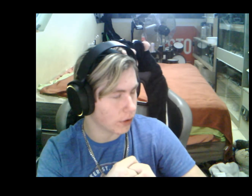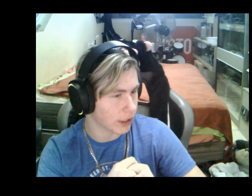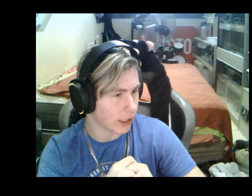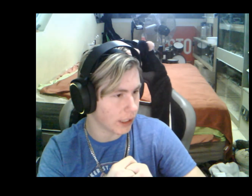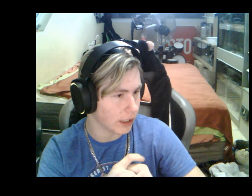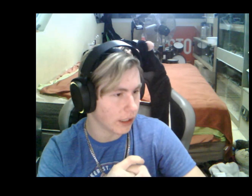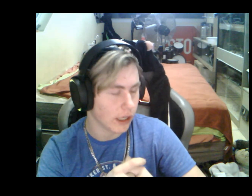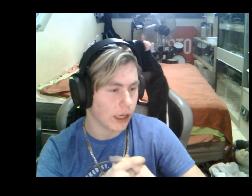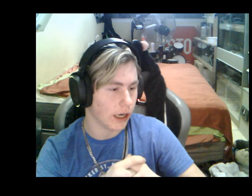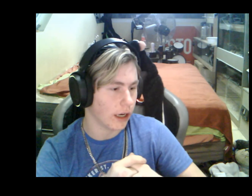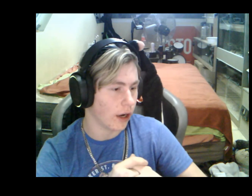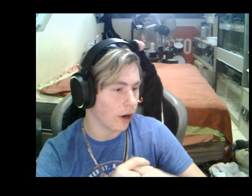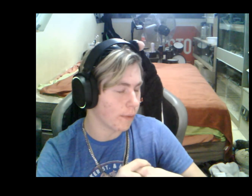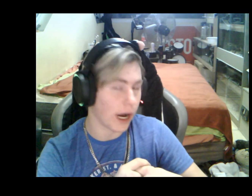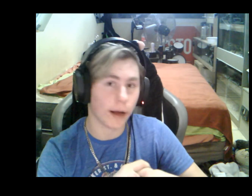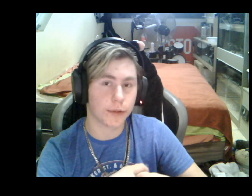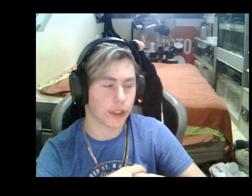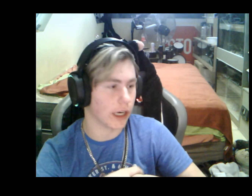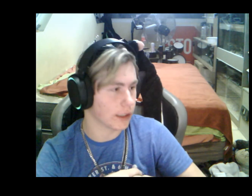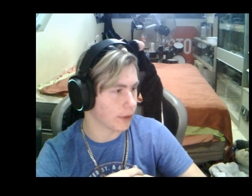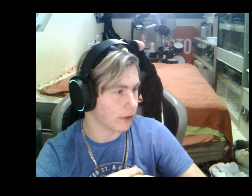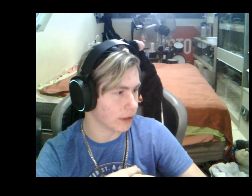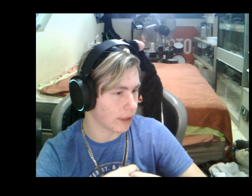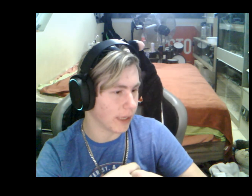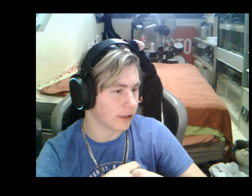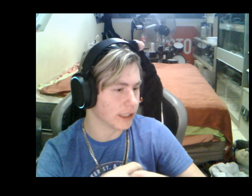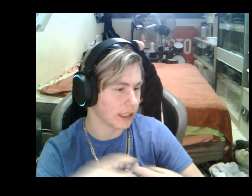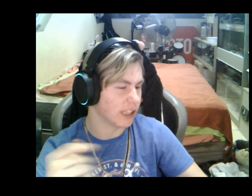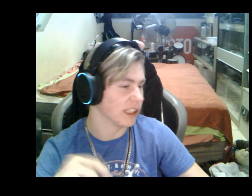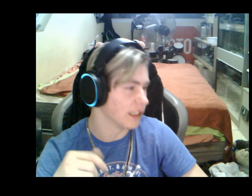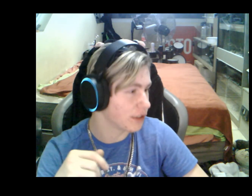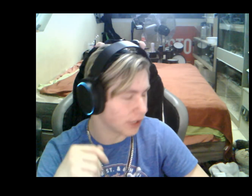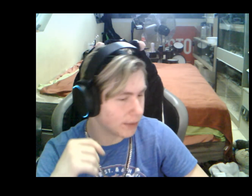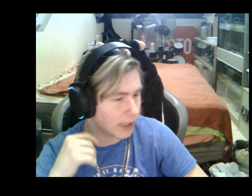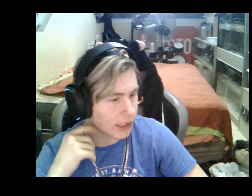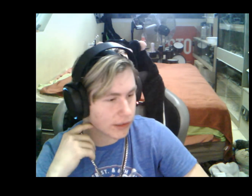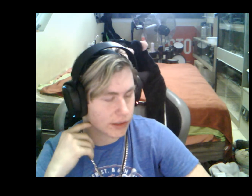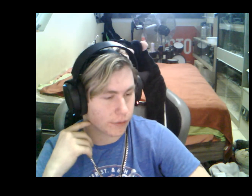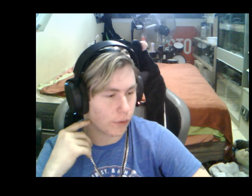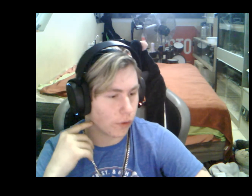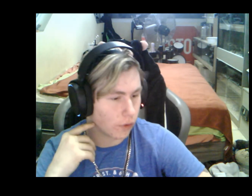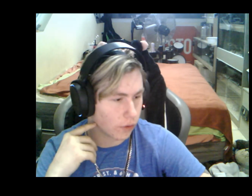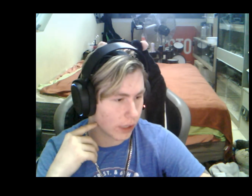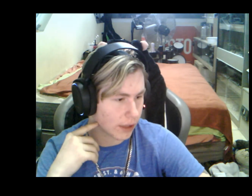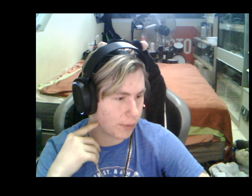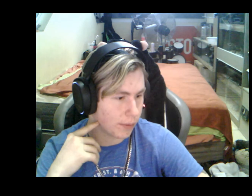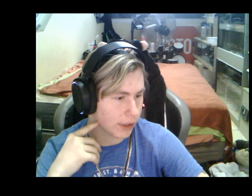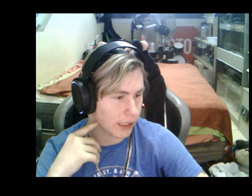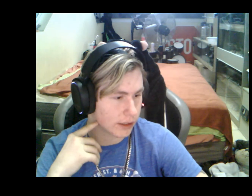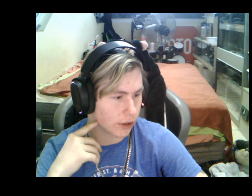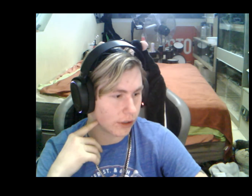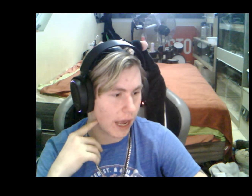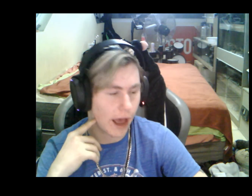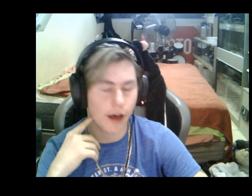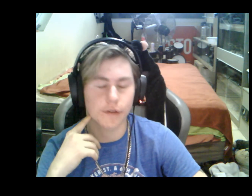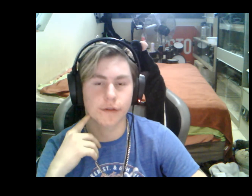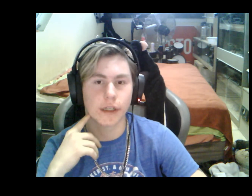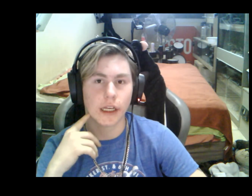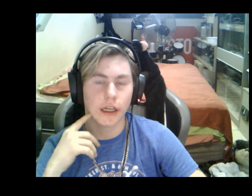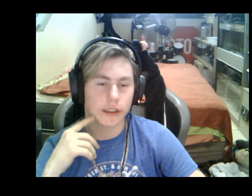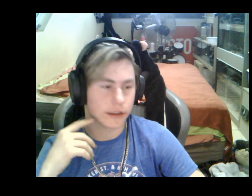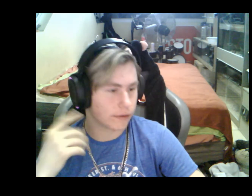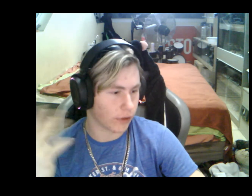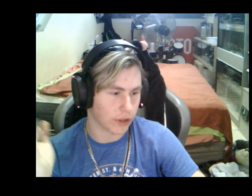you for watching it here. I hope I helped you guys, because the main reason I did this stream is for like the people that don't